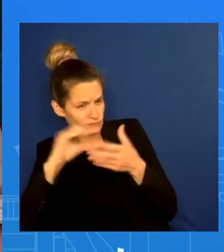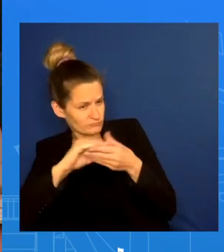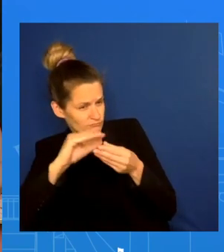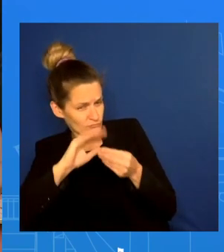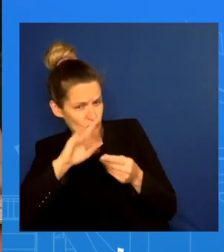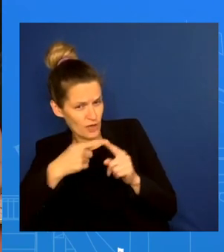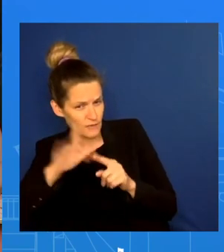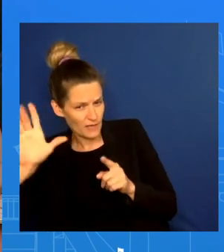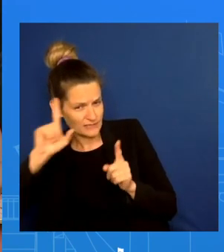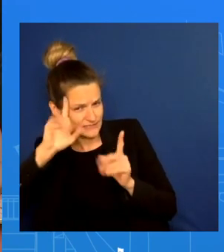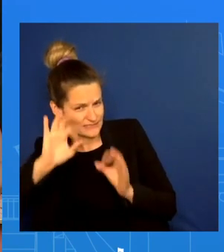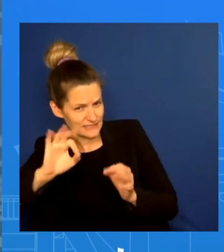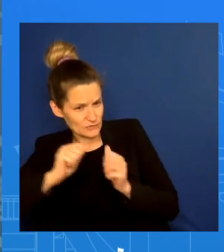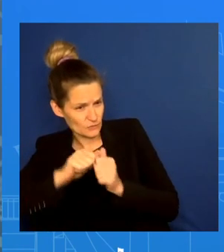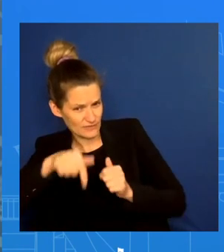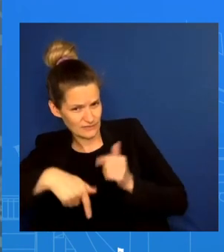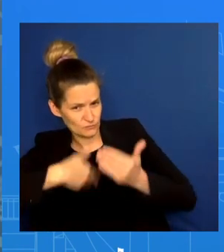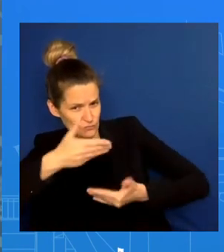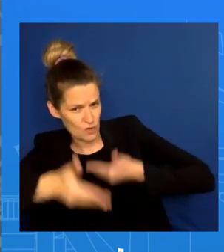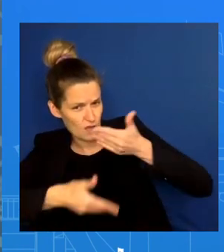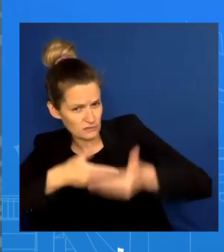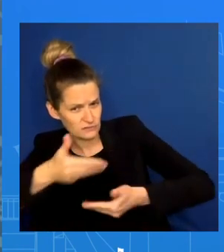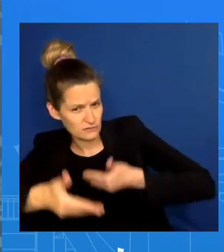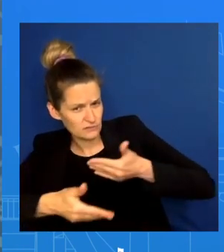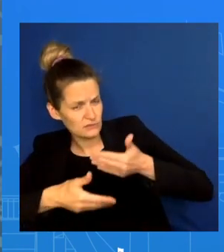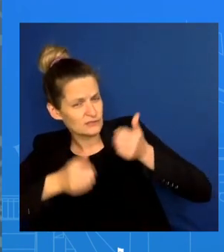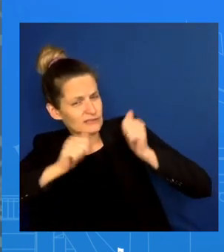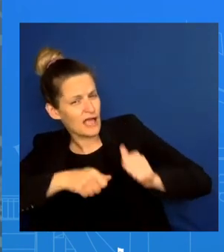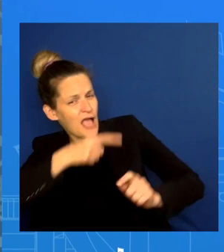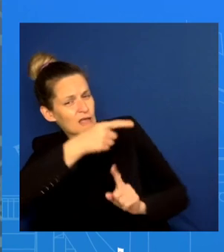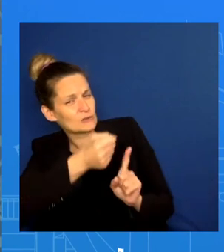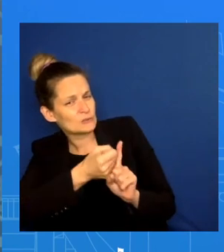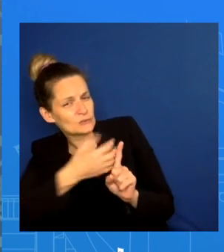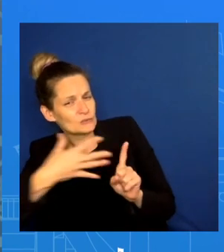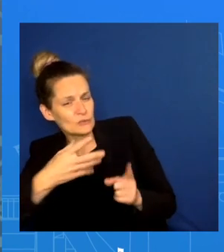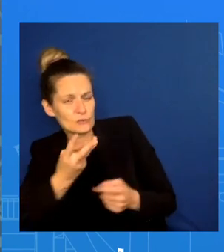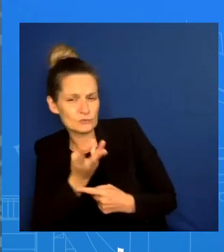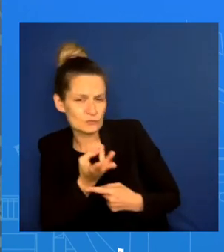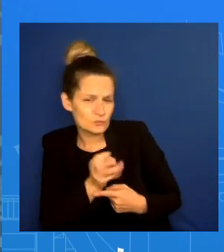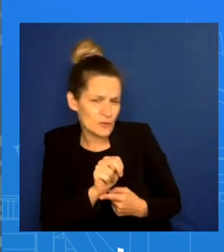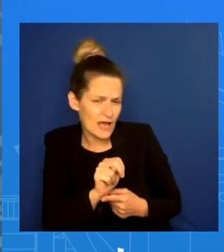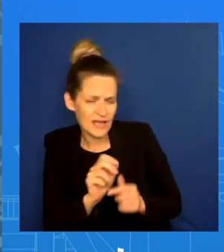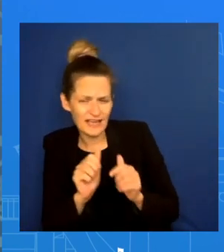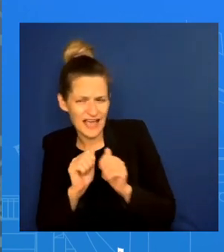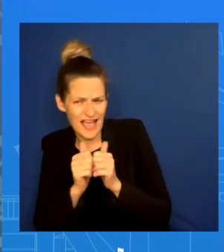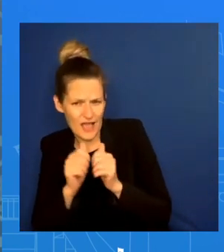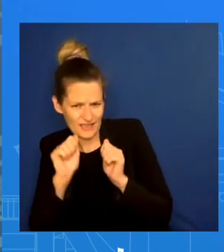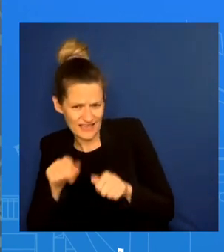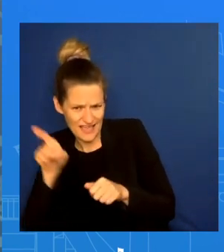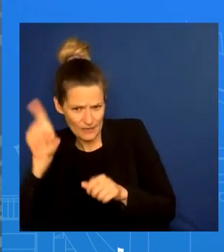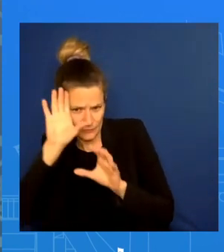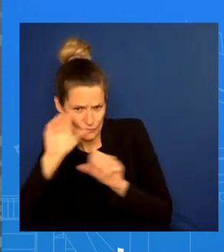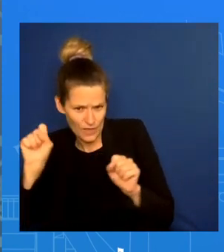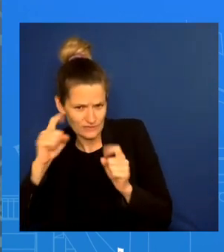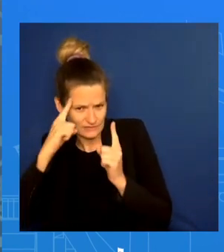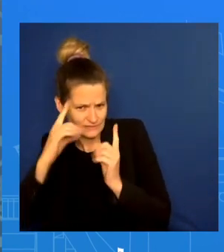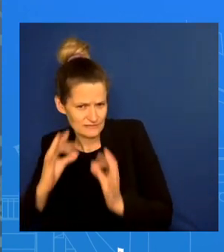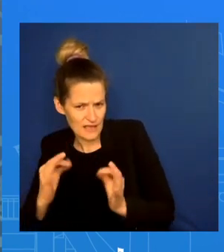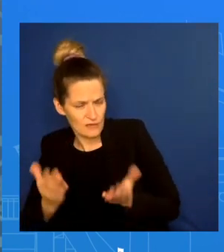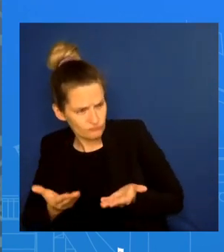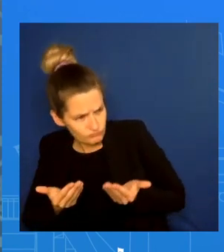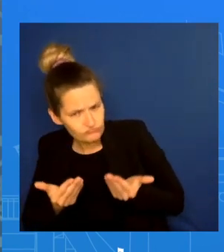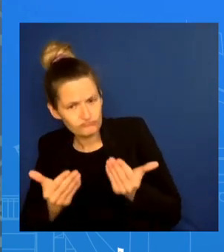swap is worth it? There's a range of things that the president and the whole team have to balance here. I